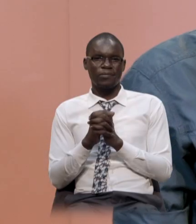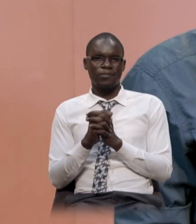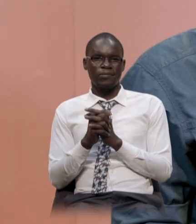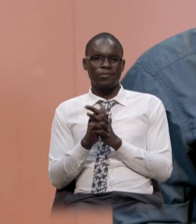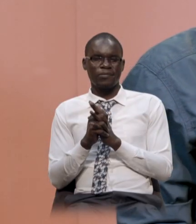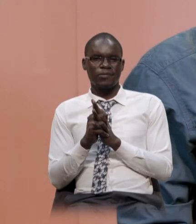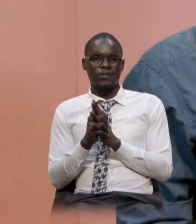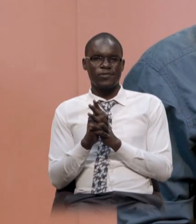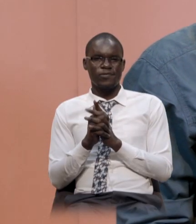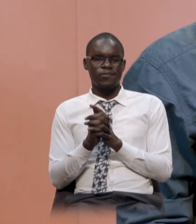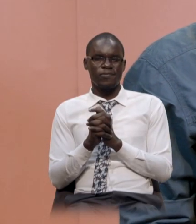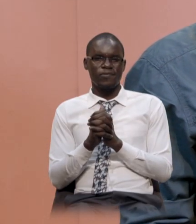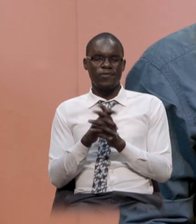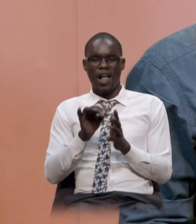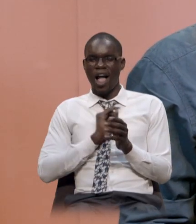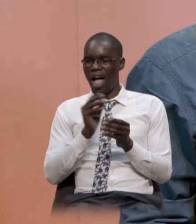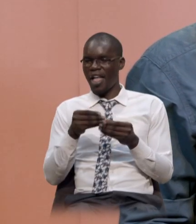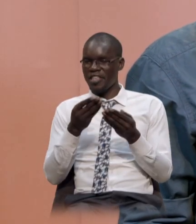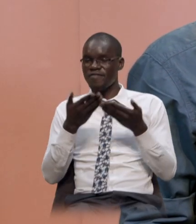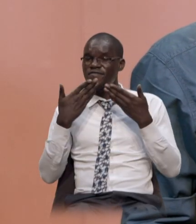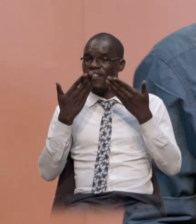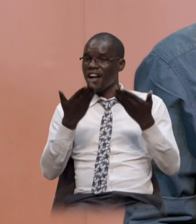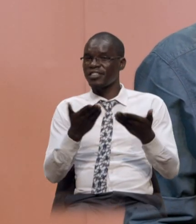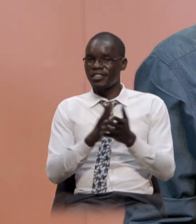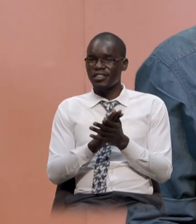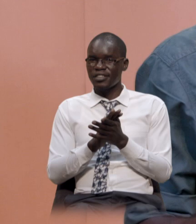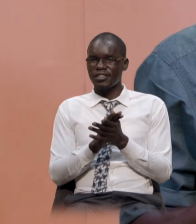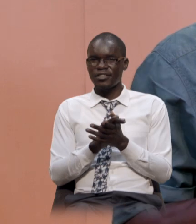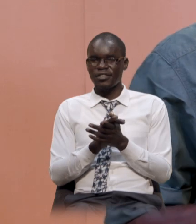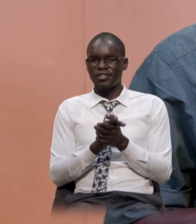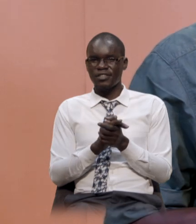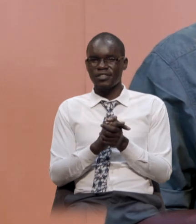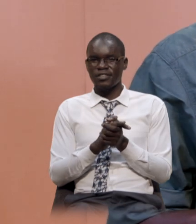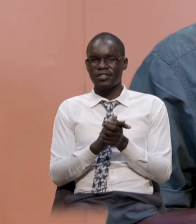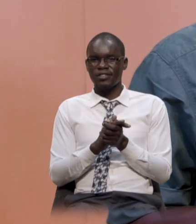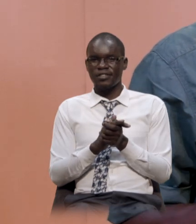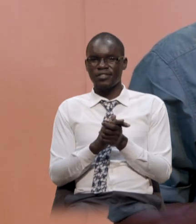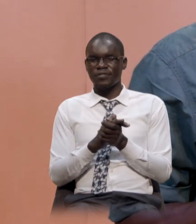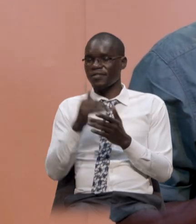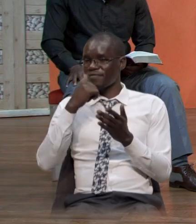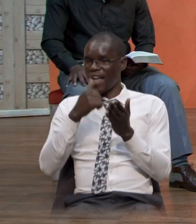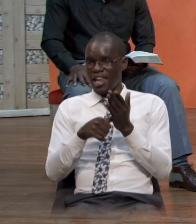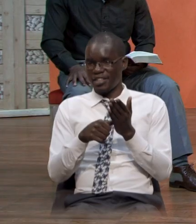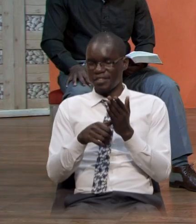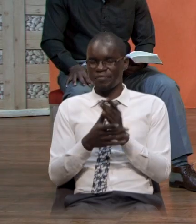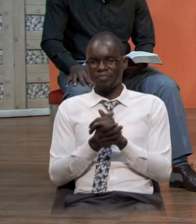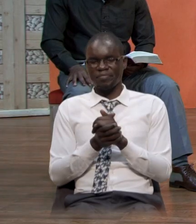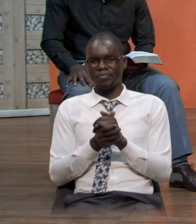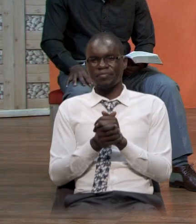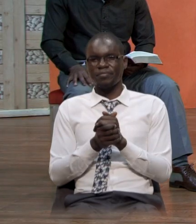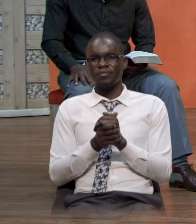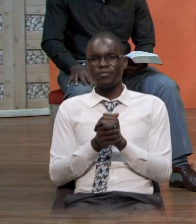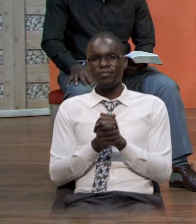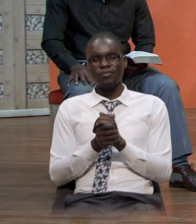Actually, I give you a clue. I already told you they all come from the New Testament. It's an epistle. Most of the books in the